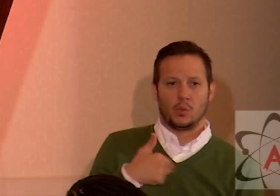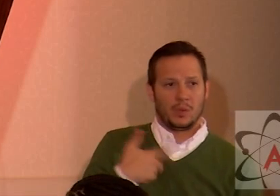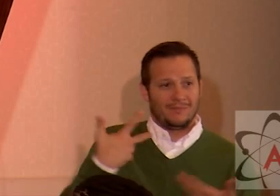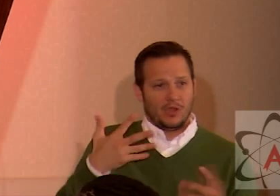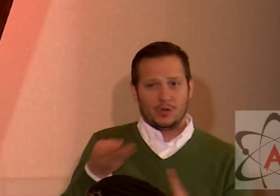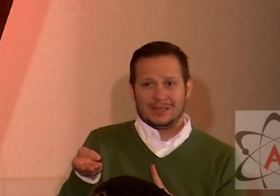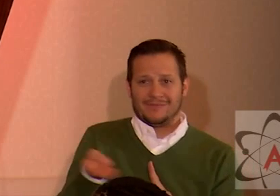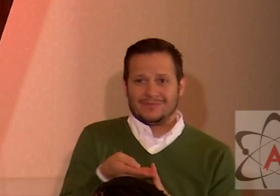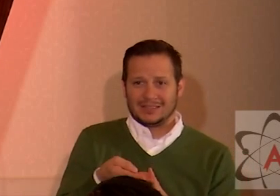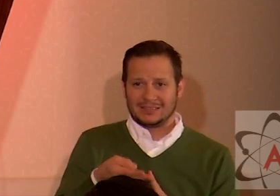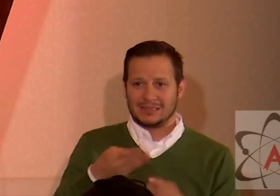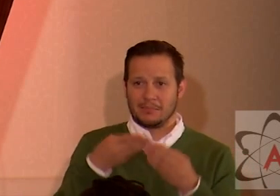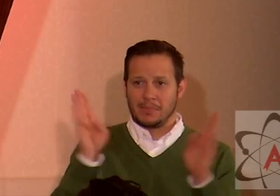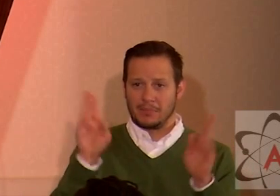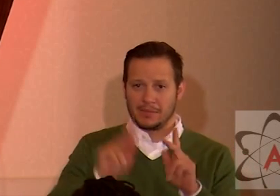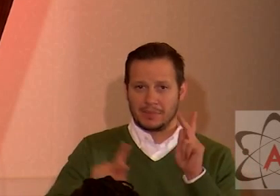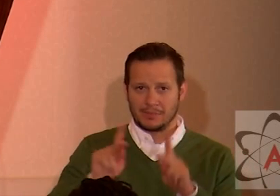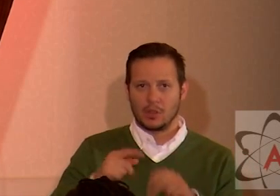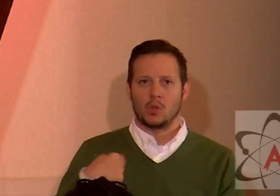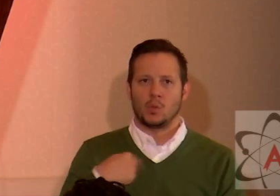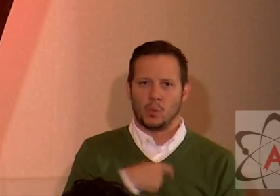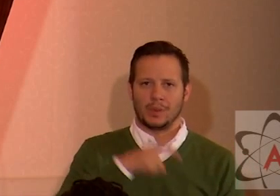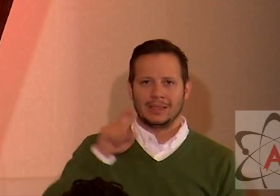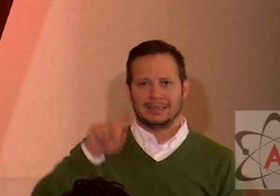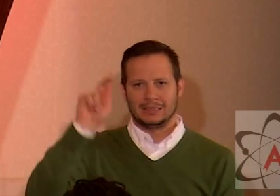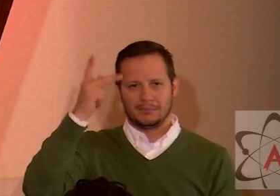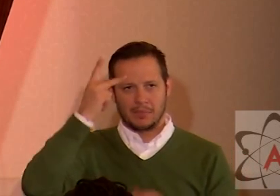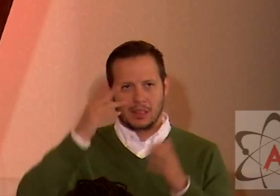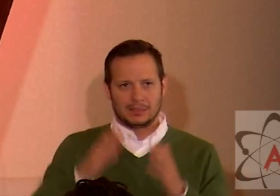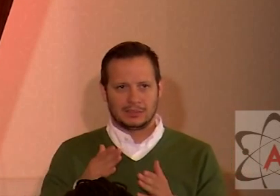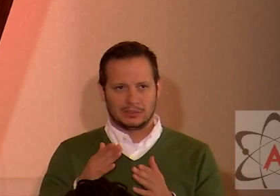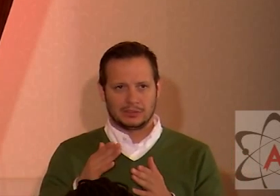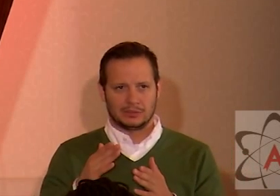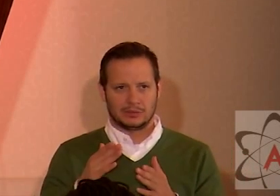public of that. We just have to have the politicians go along.